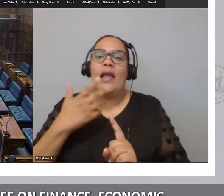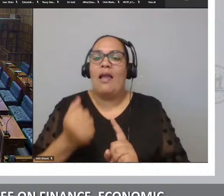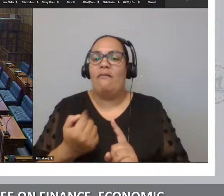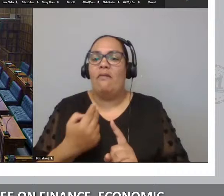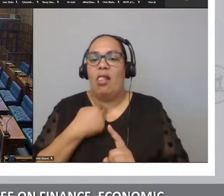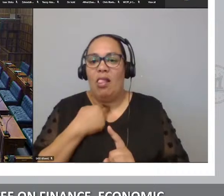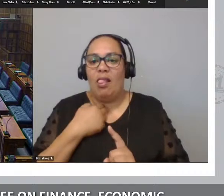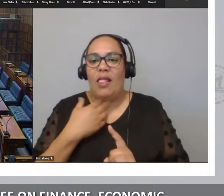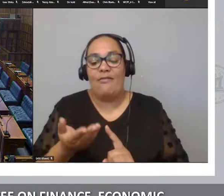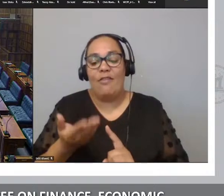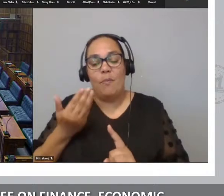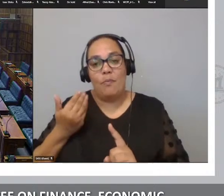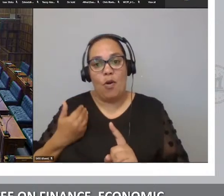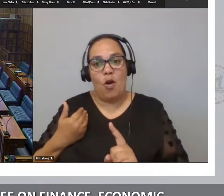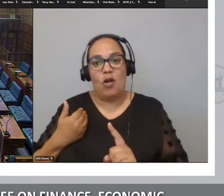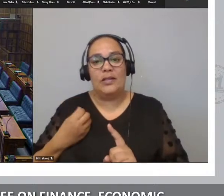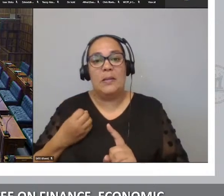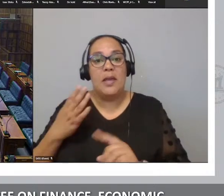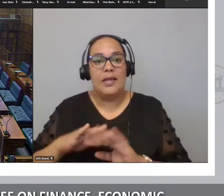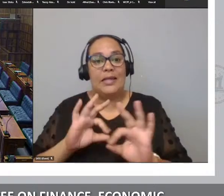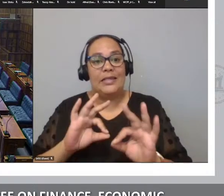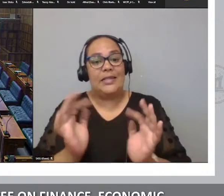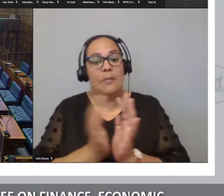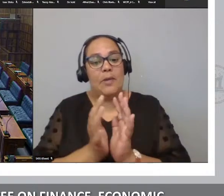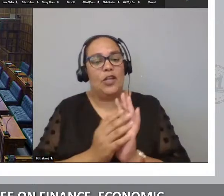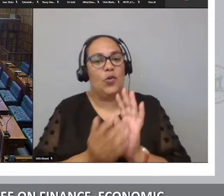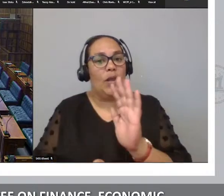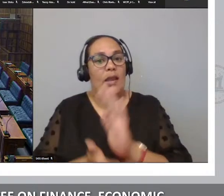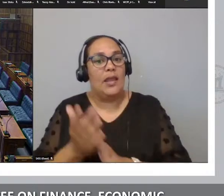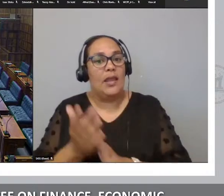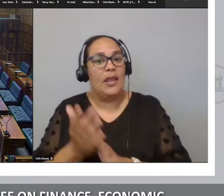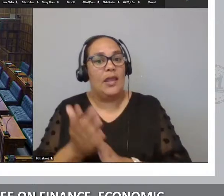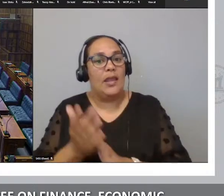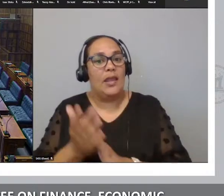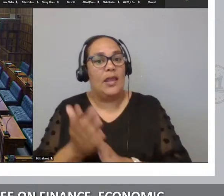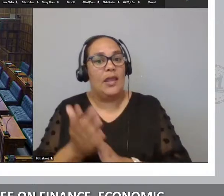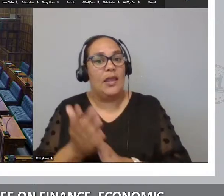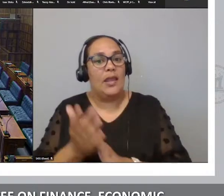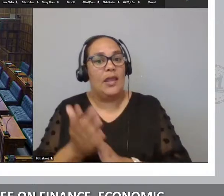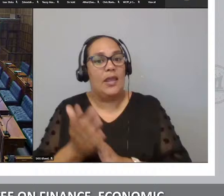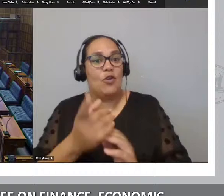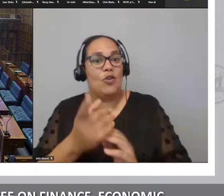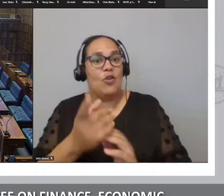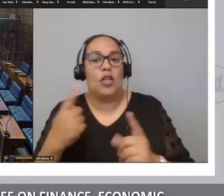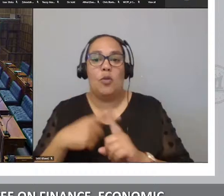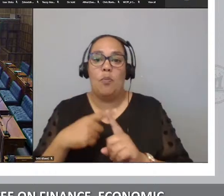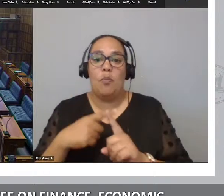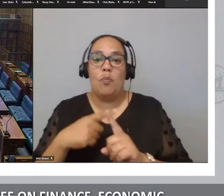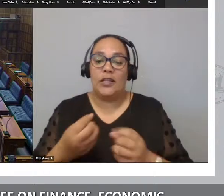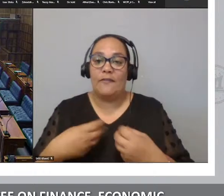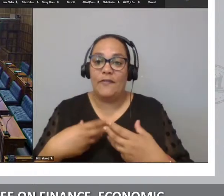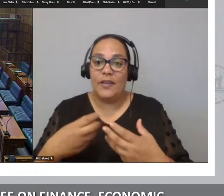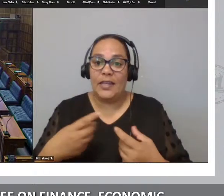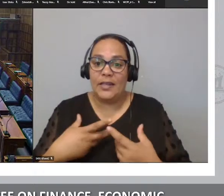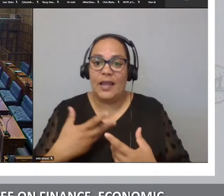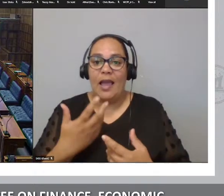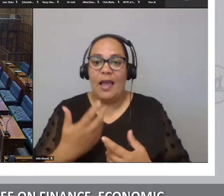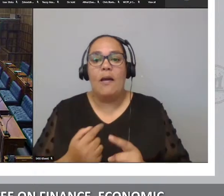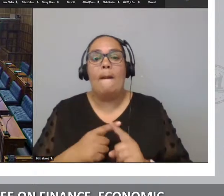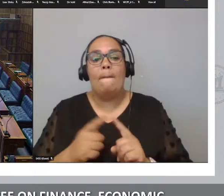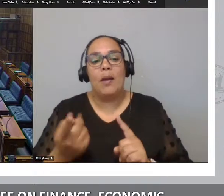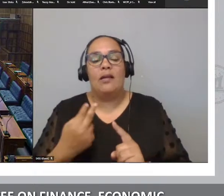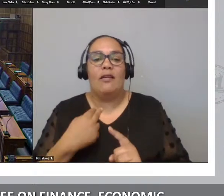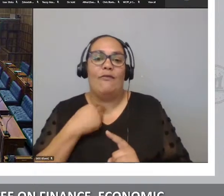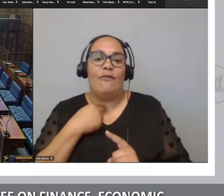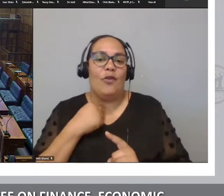past often left these meetings with a lot of promises and and uh positive feelings which unfortunately didn't